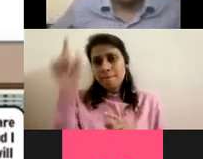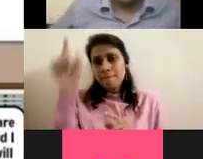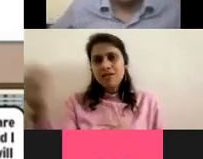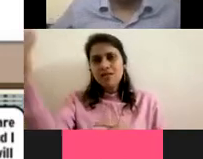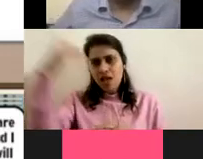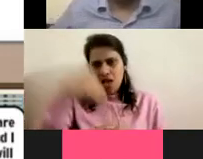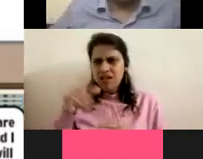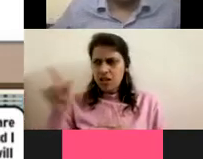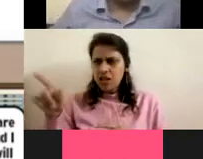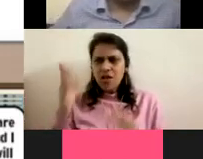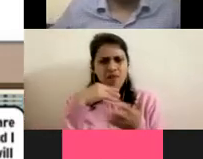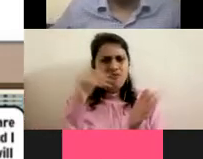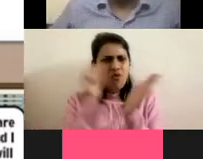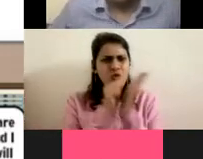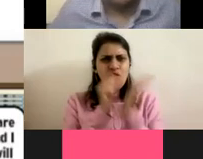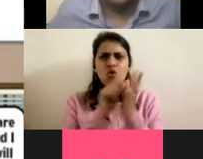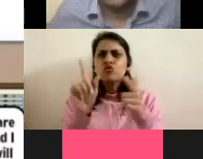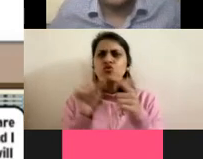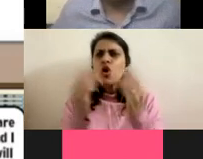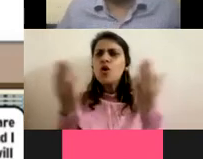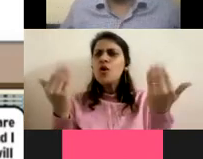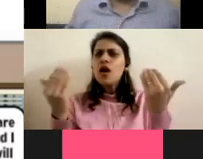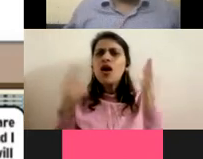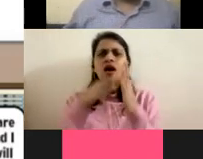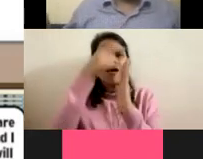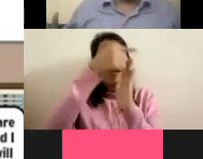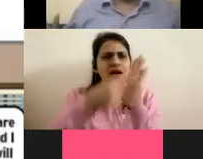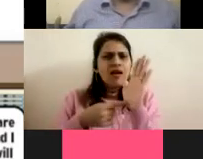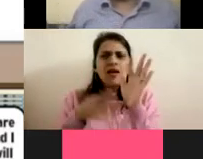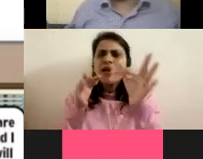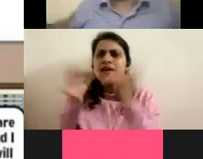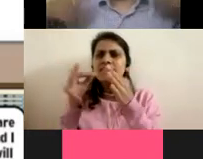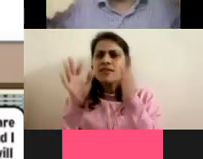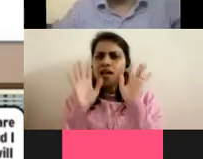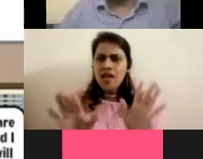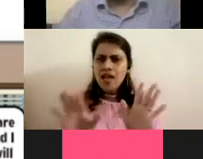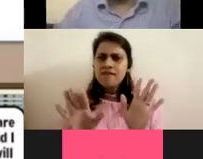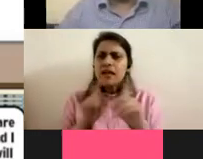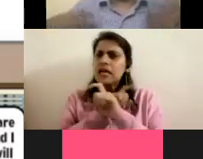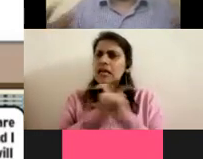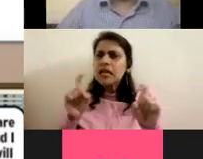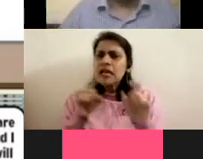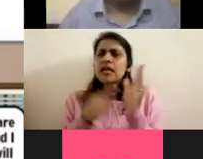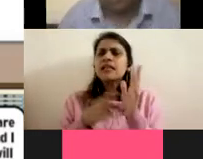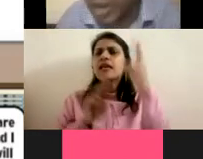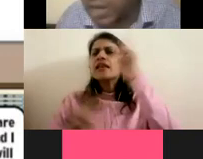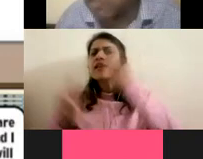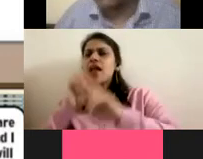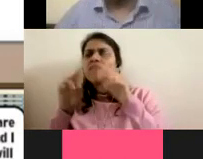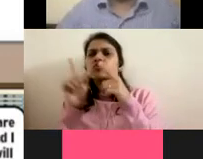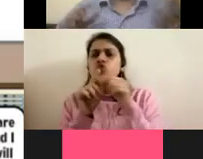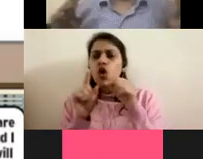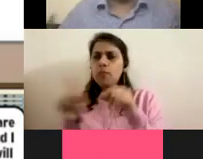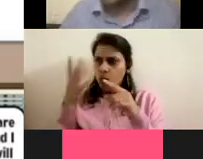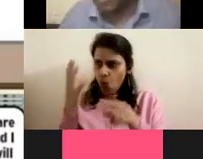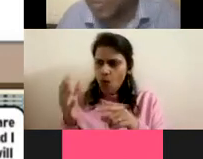padh ke hi aaya hai ki job mein travel hai to of course you can ask this job requires to clarify further sometimes you may ask this